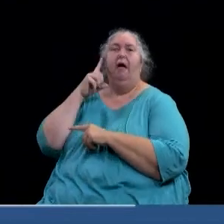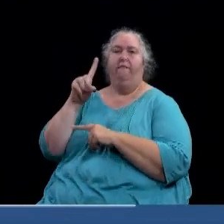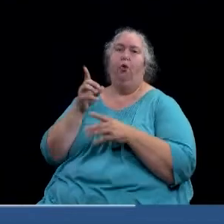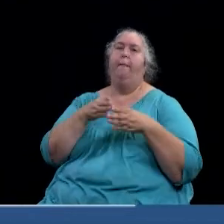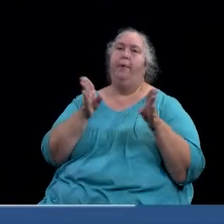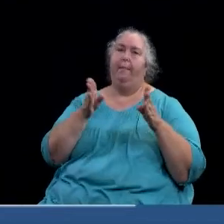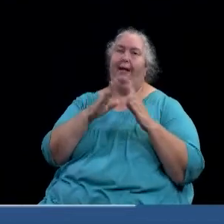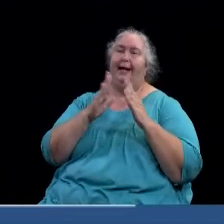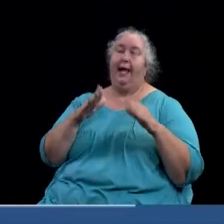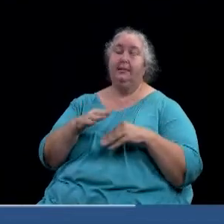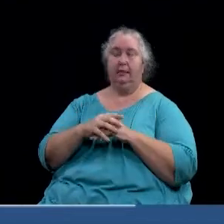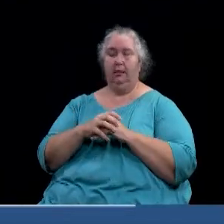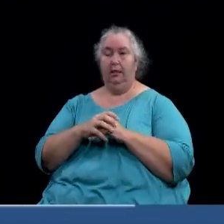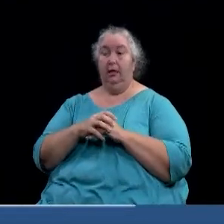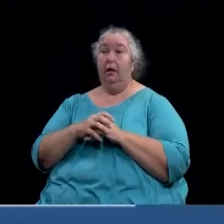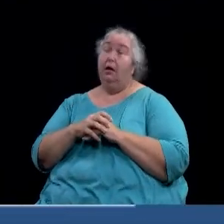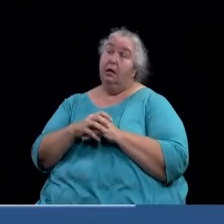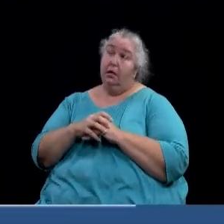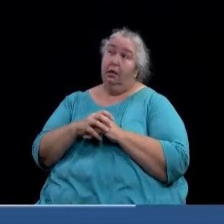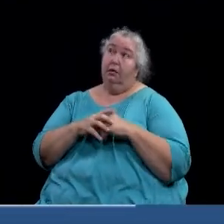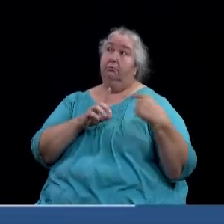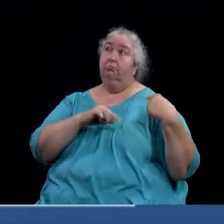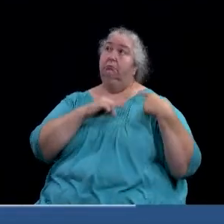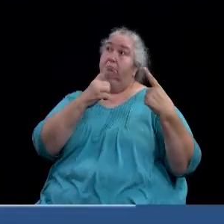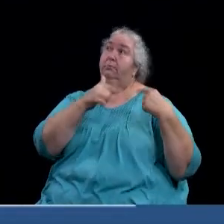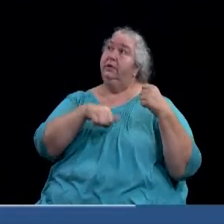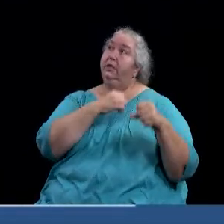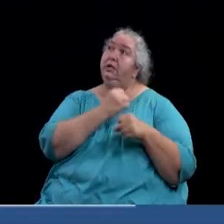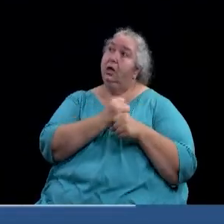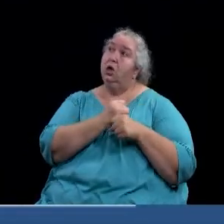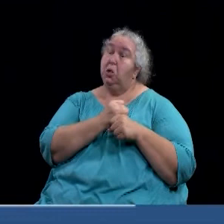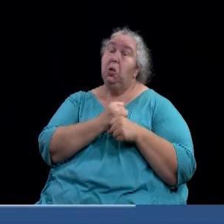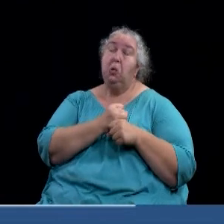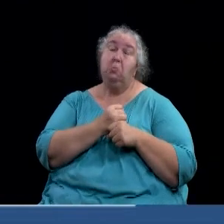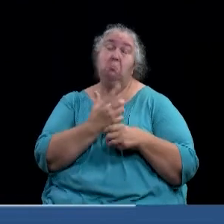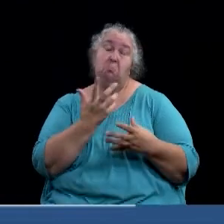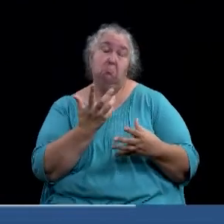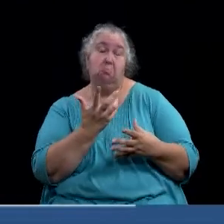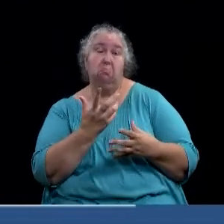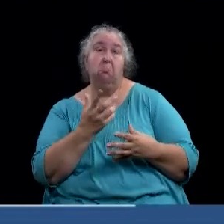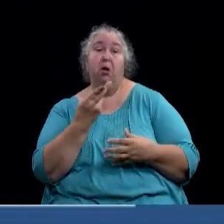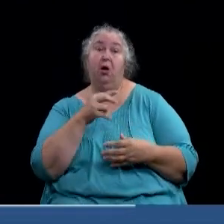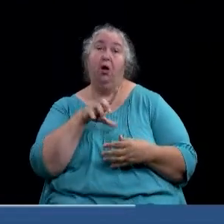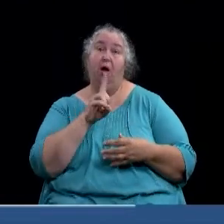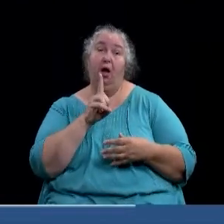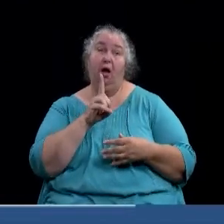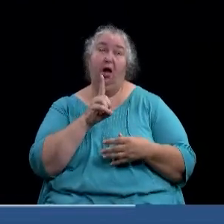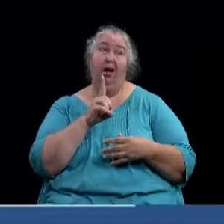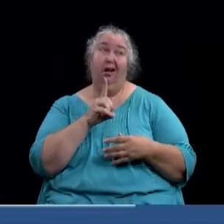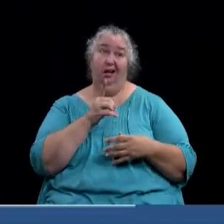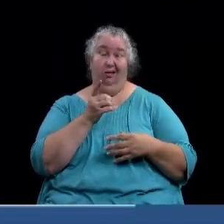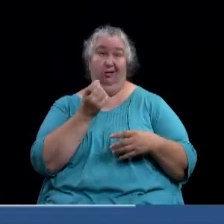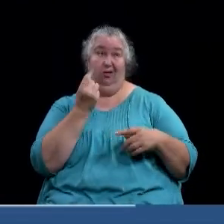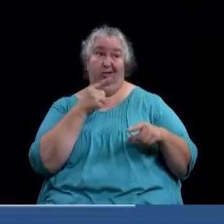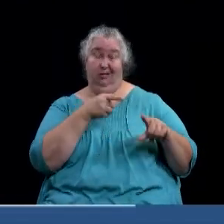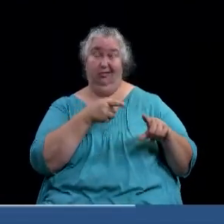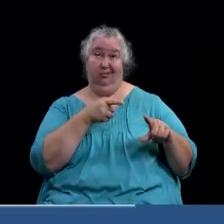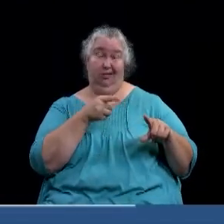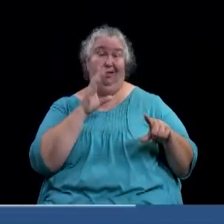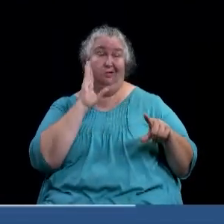years for HUD to realize that they are $40 to $50 million of a pipeline